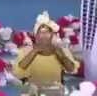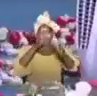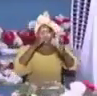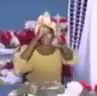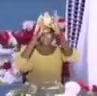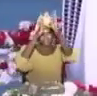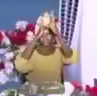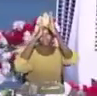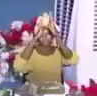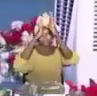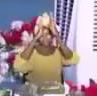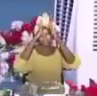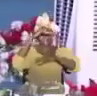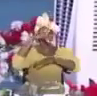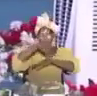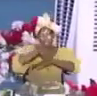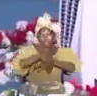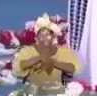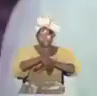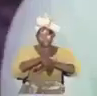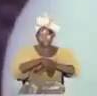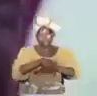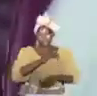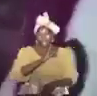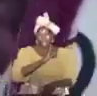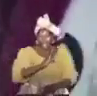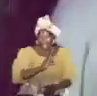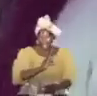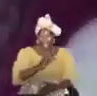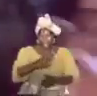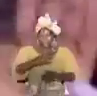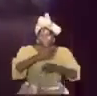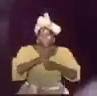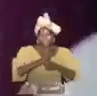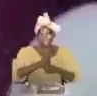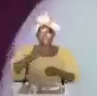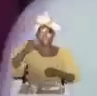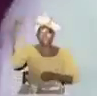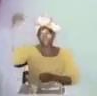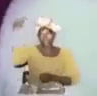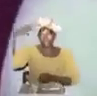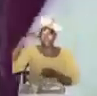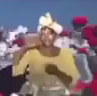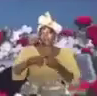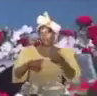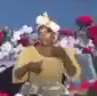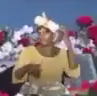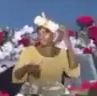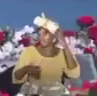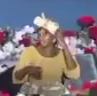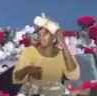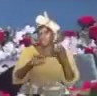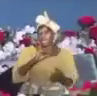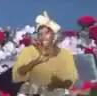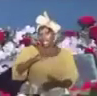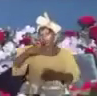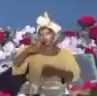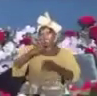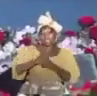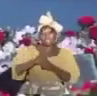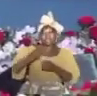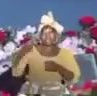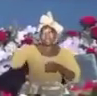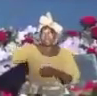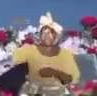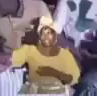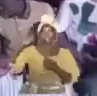Father. Tonight, I receive grace to hear. I receive grace